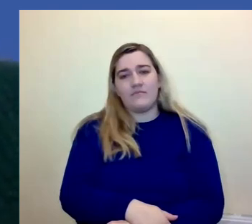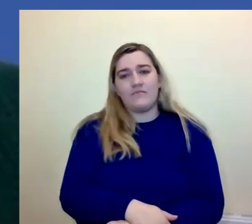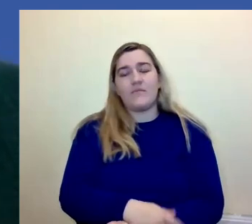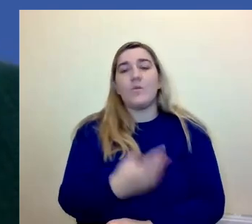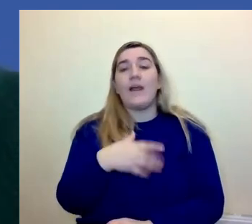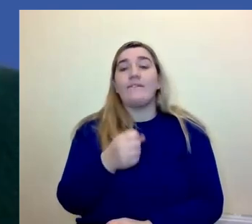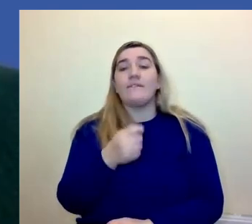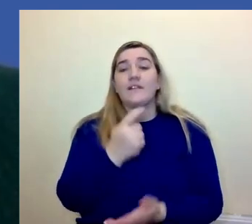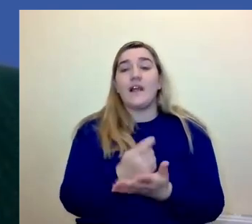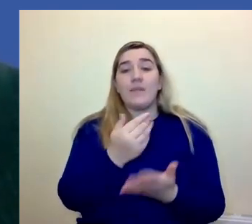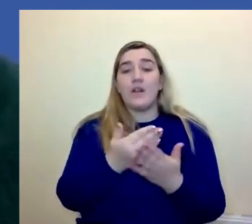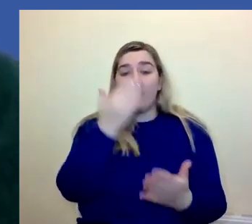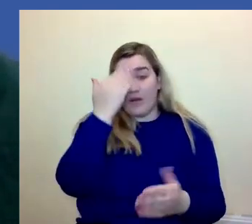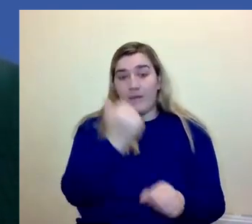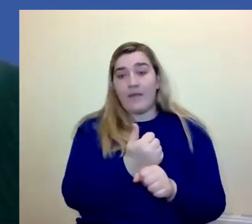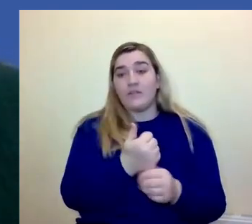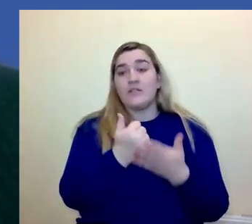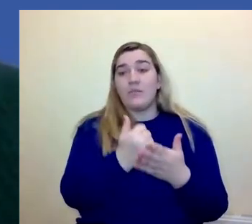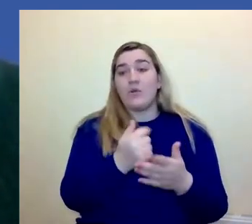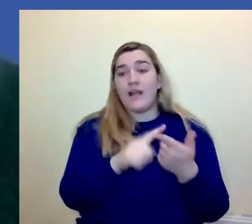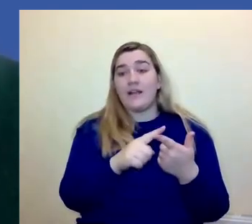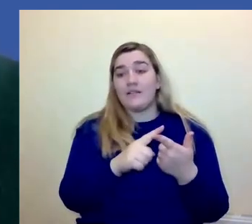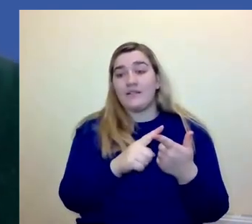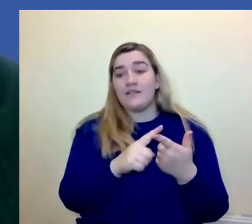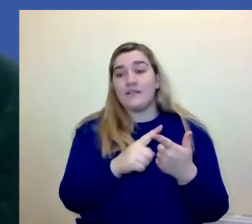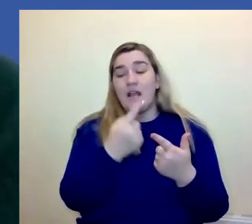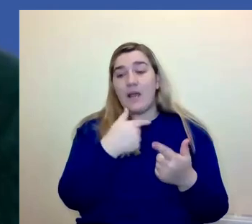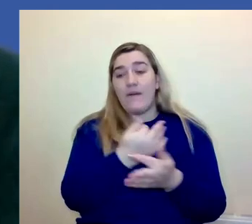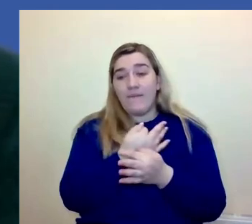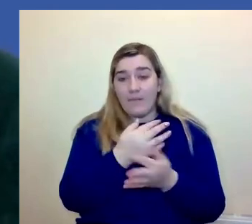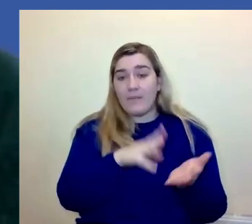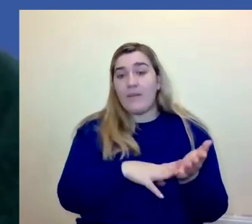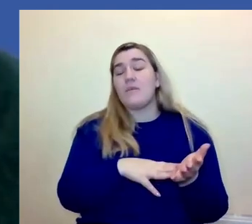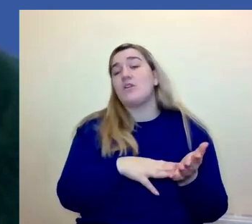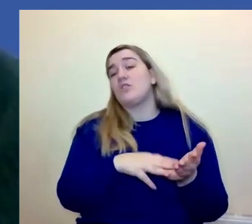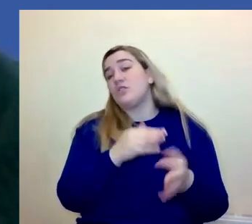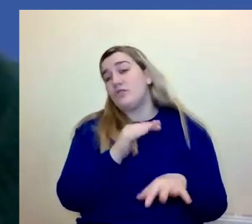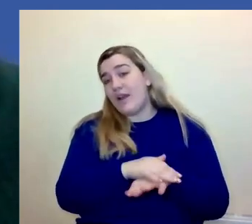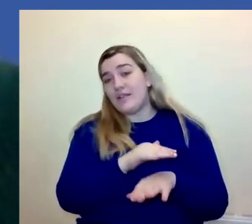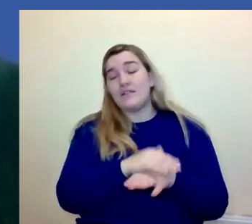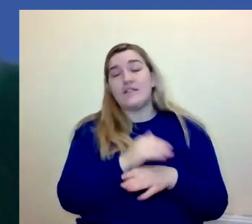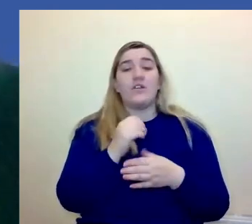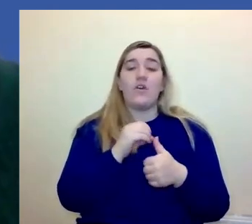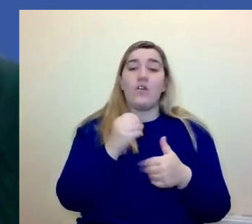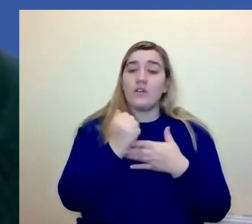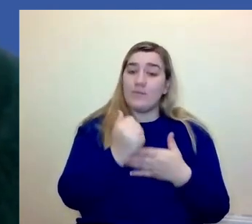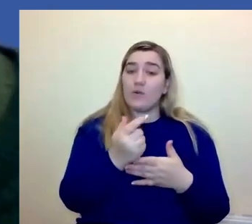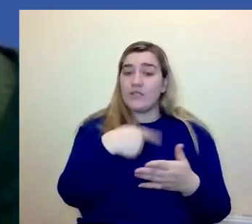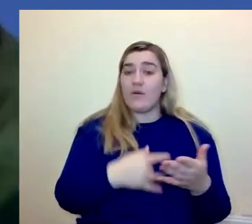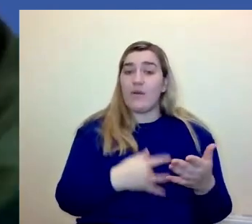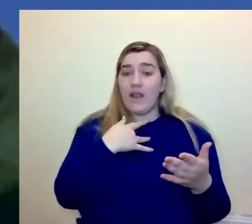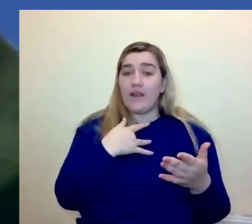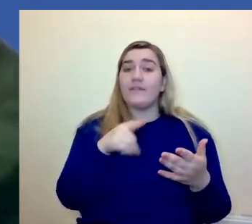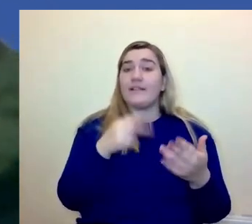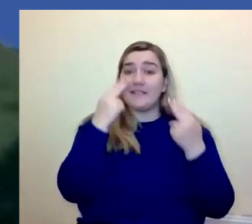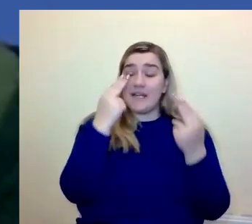decisions. We spoke of our natural supports, our family members and friends and other supporters in our lives. These